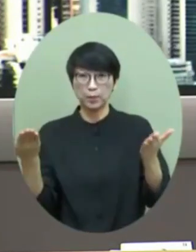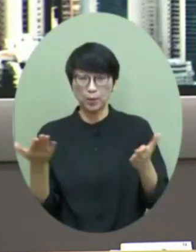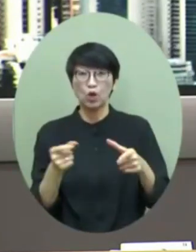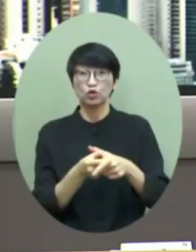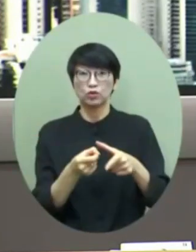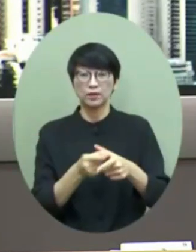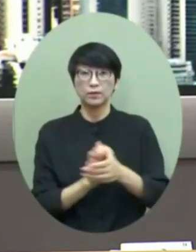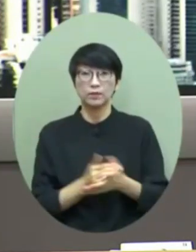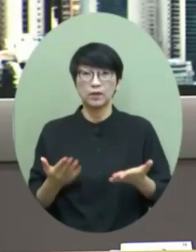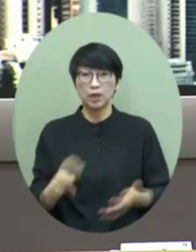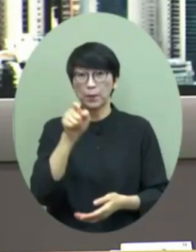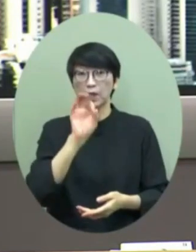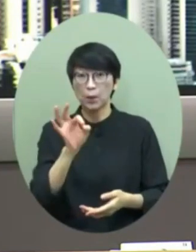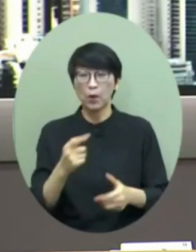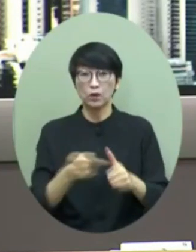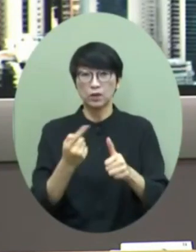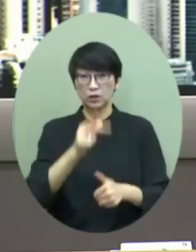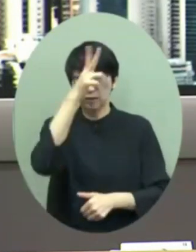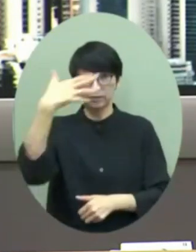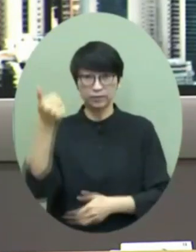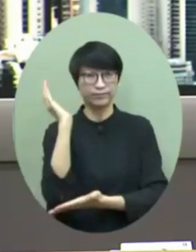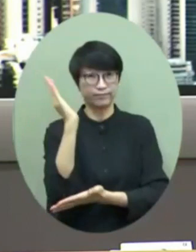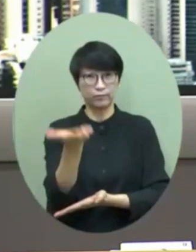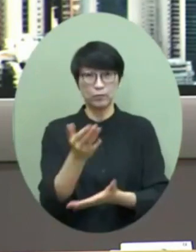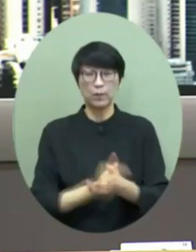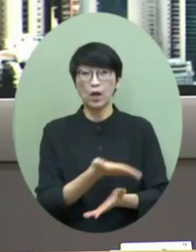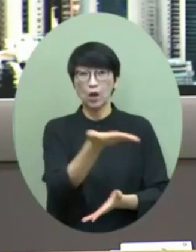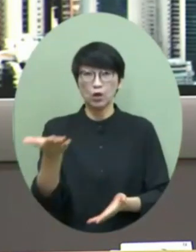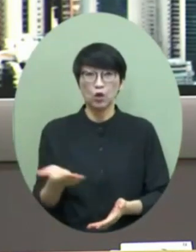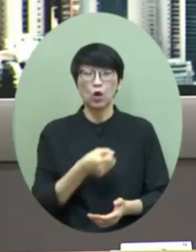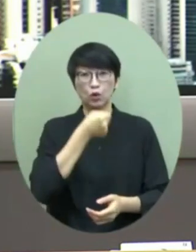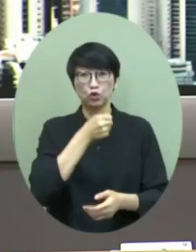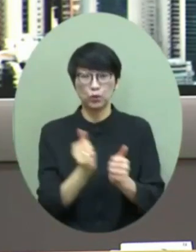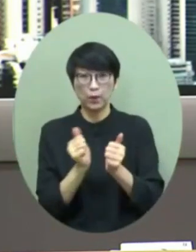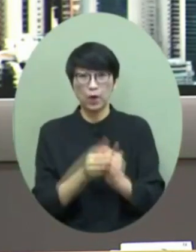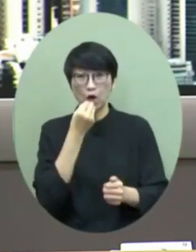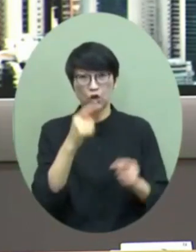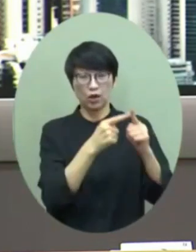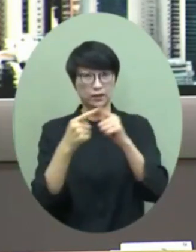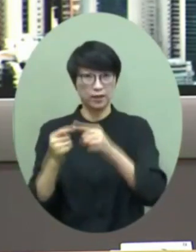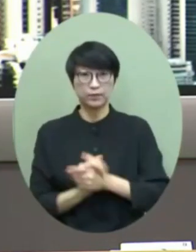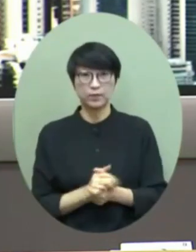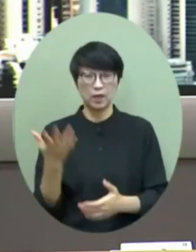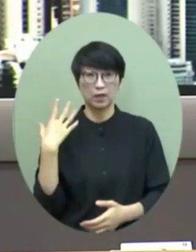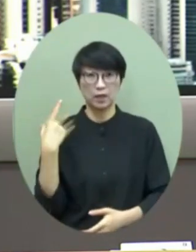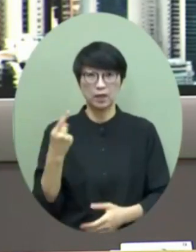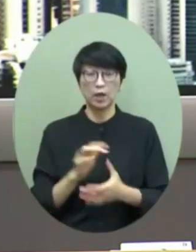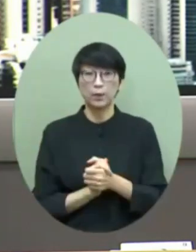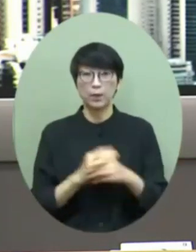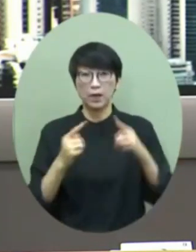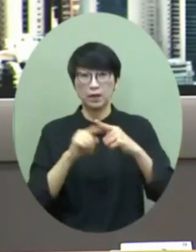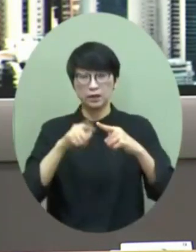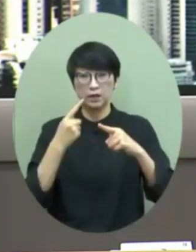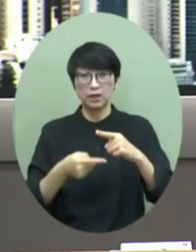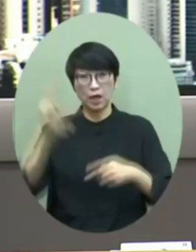your organization before you put your questions. Now, I'll invite the chief executive to speak. Friends of the media, members of the public,